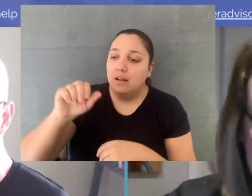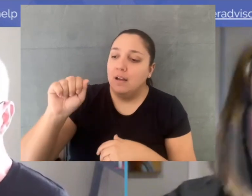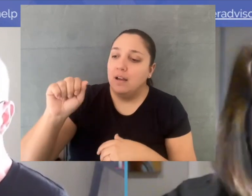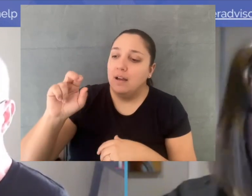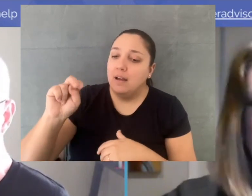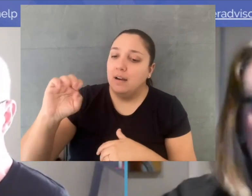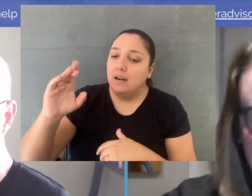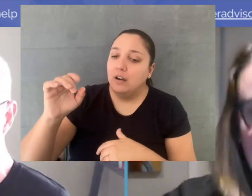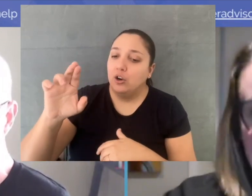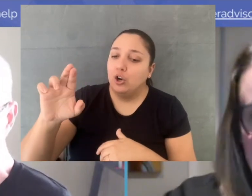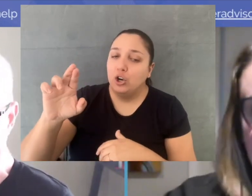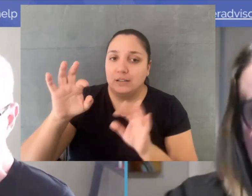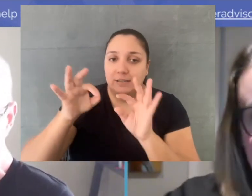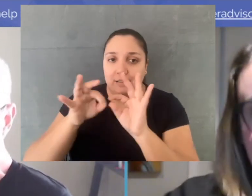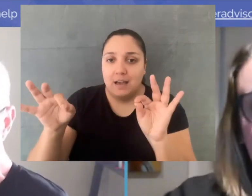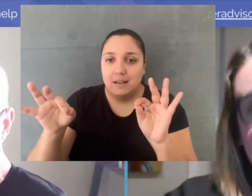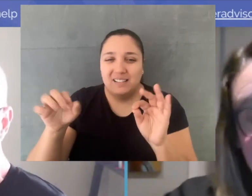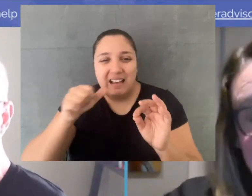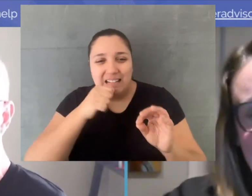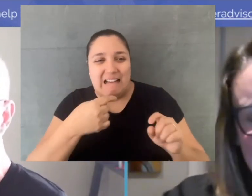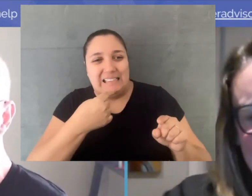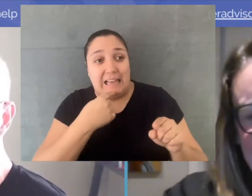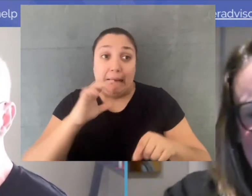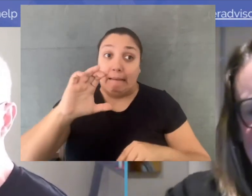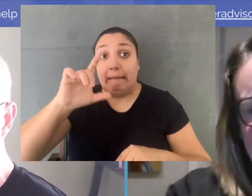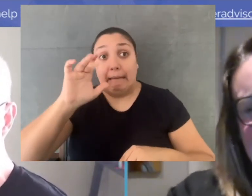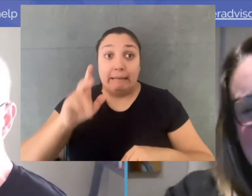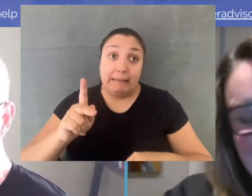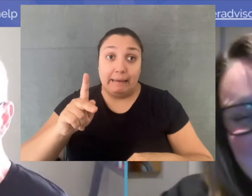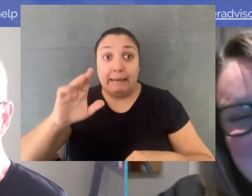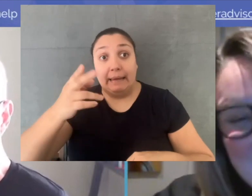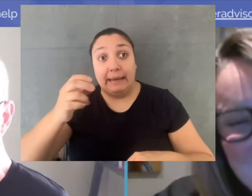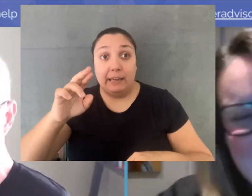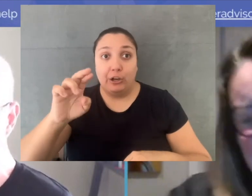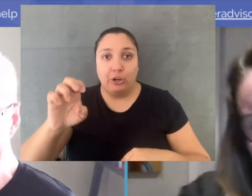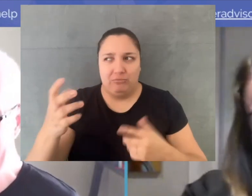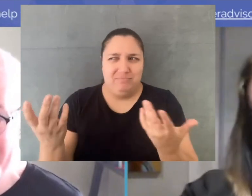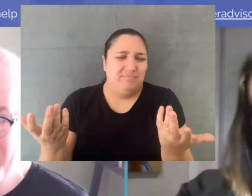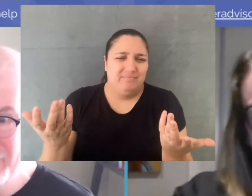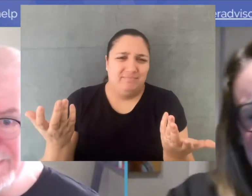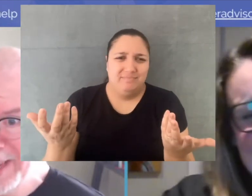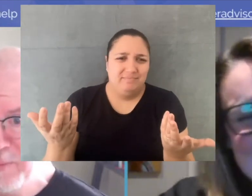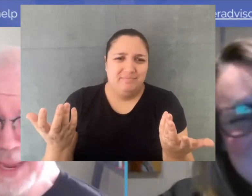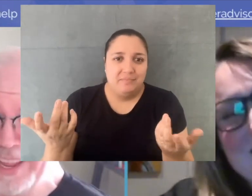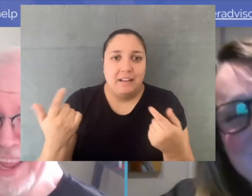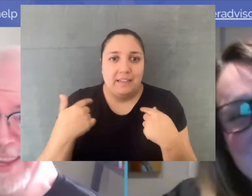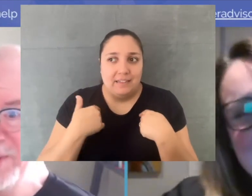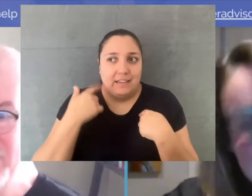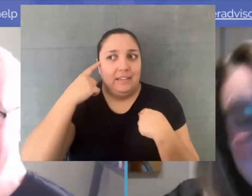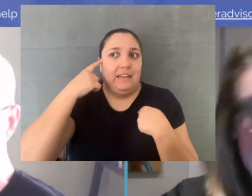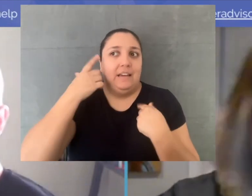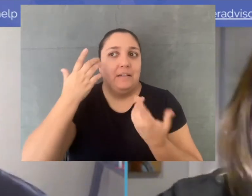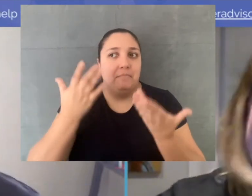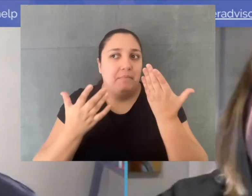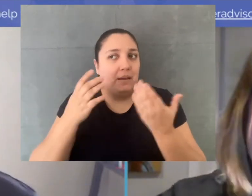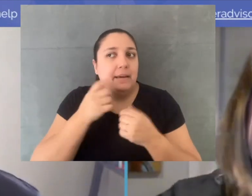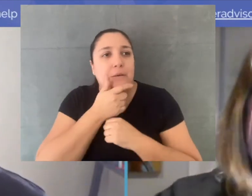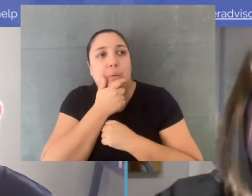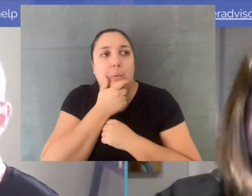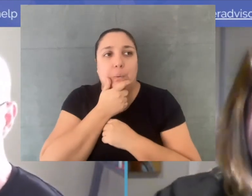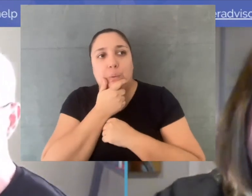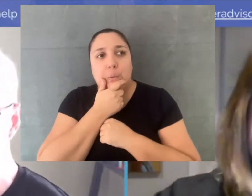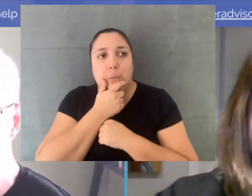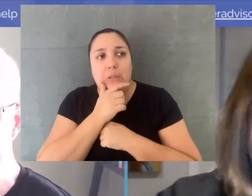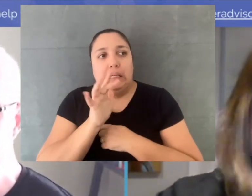of where it's leading, as opposed to saying, click here. To find, click here tells me like there's link bait ahead, or there's the phishing